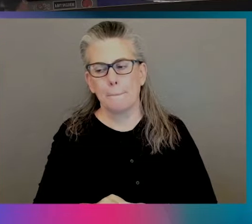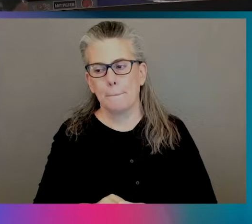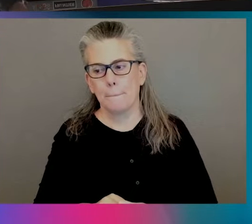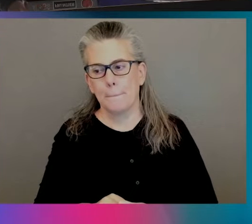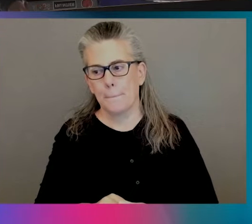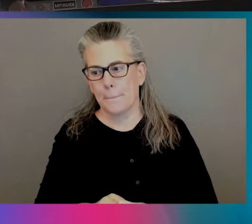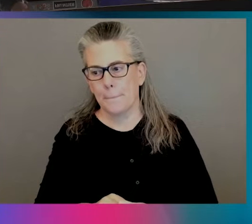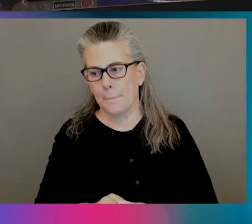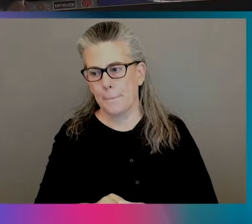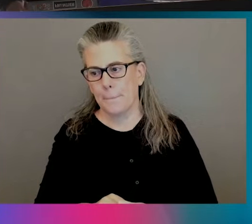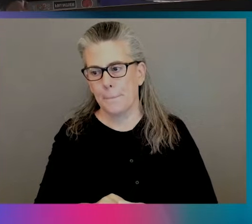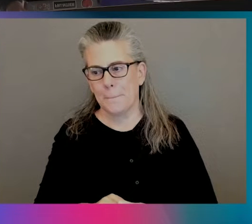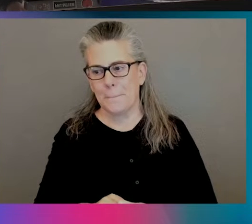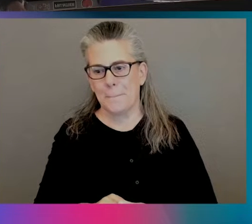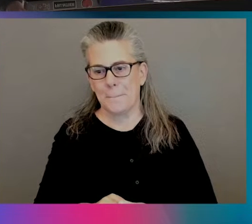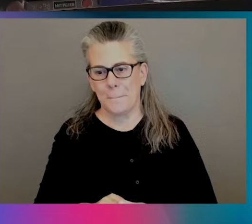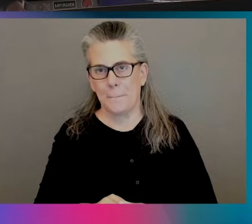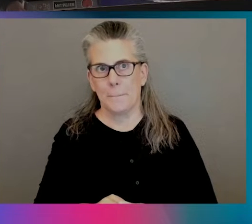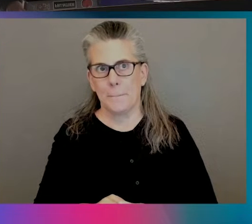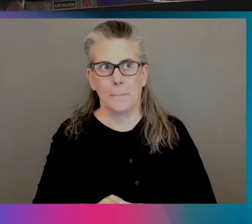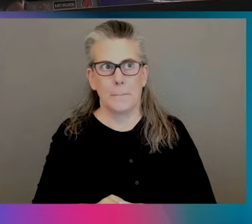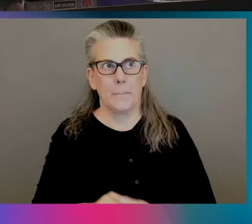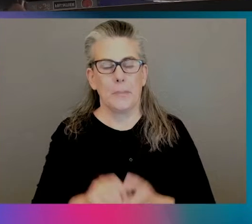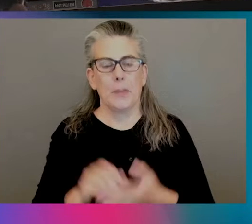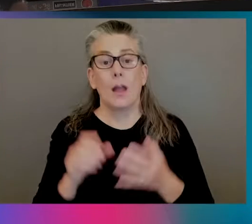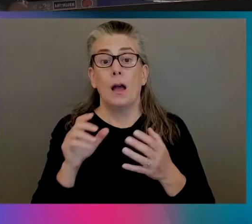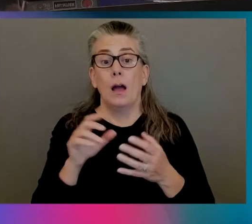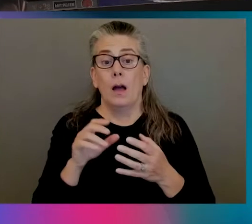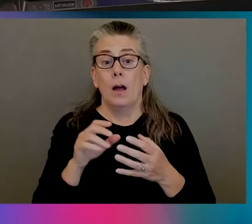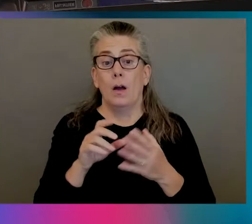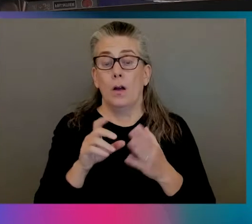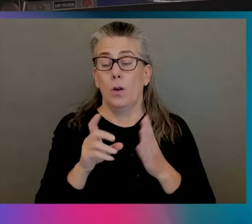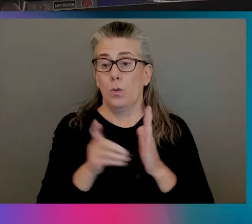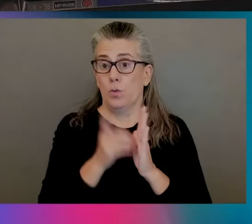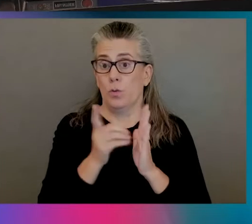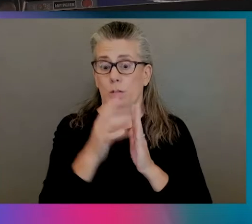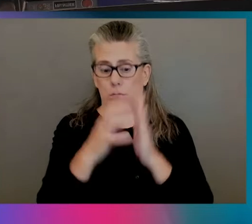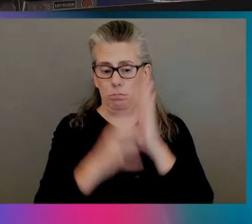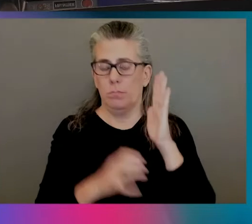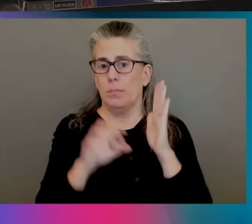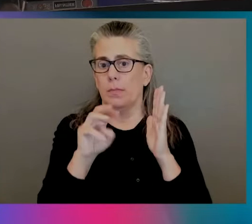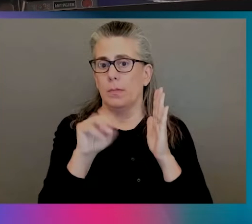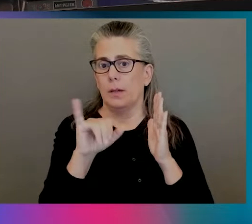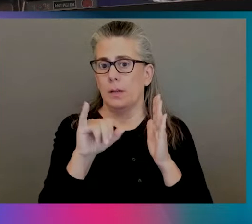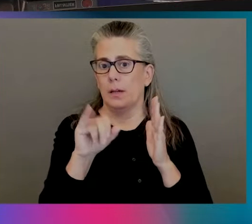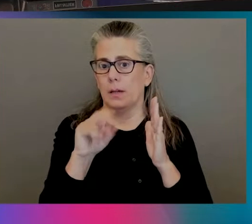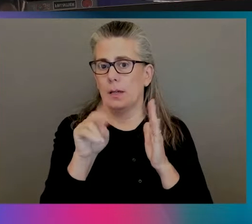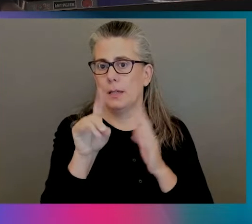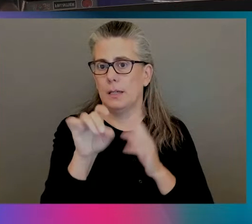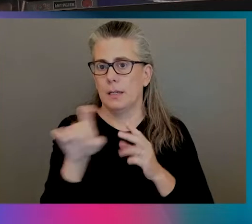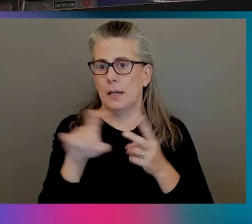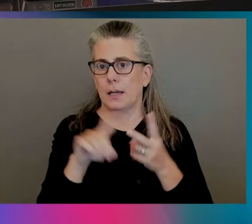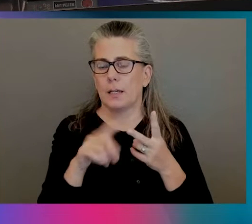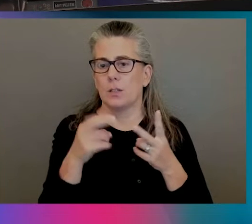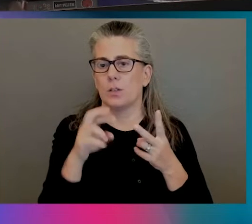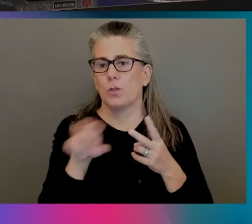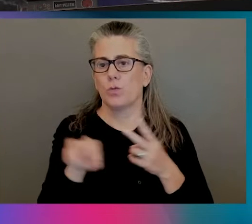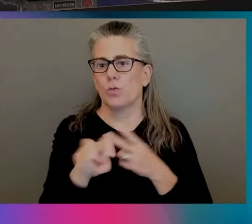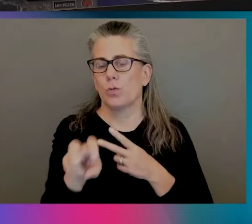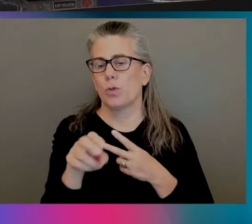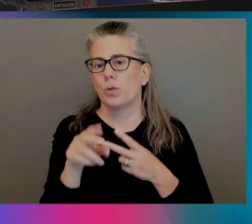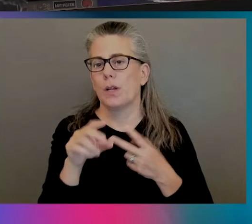And now within this directory, what we have is an index root opt HTML file. It's not the cleanest